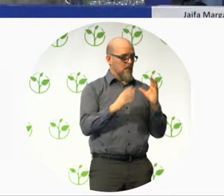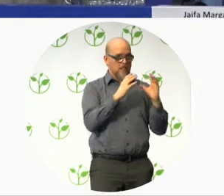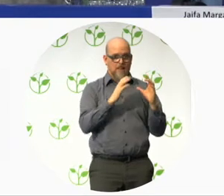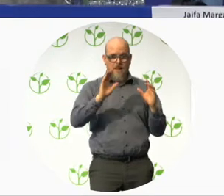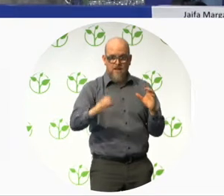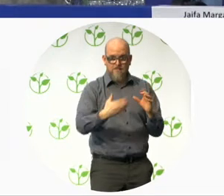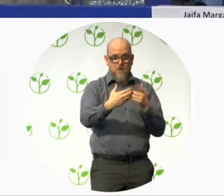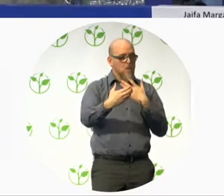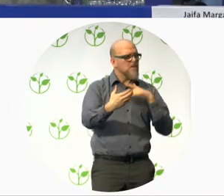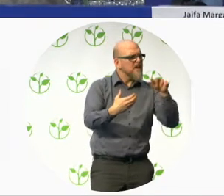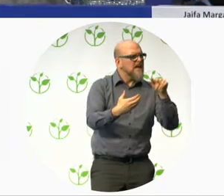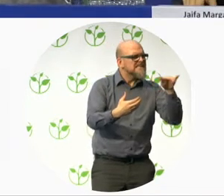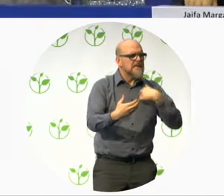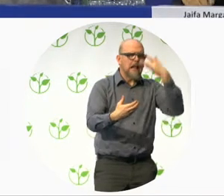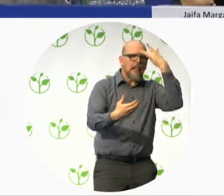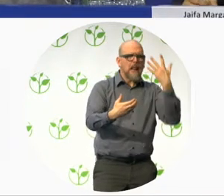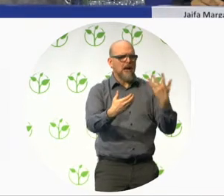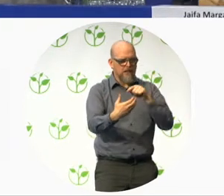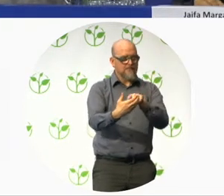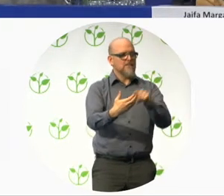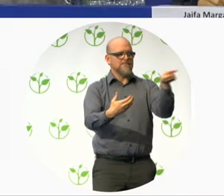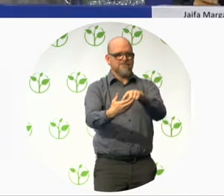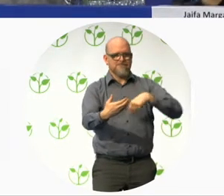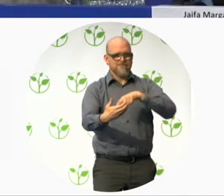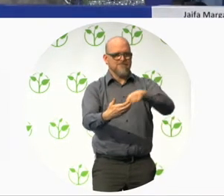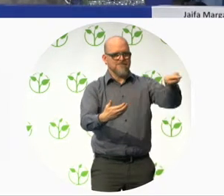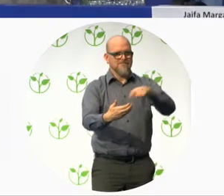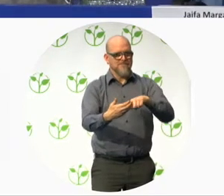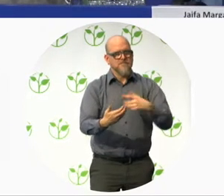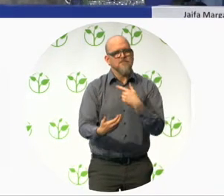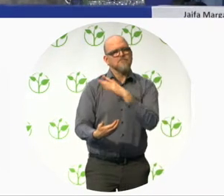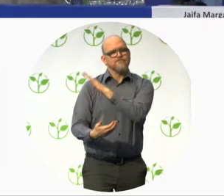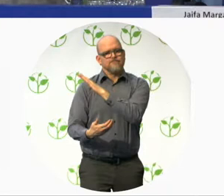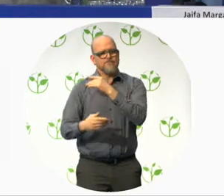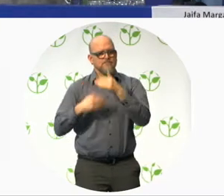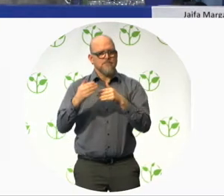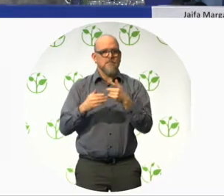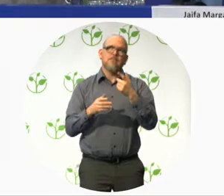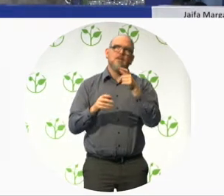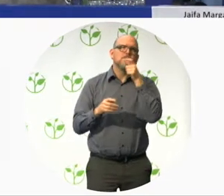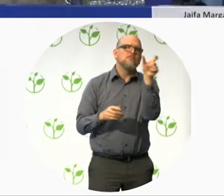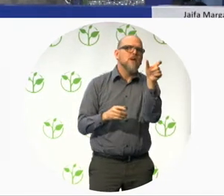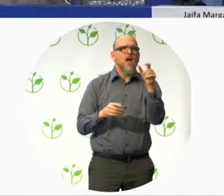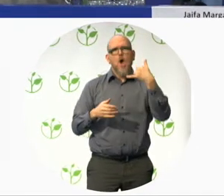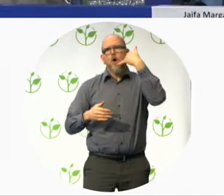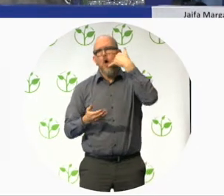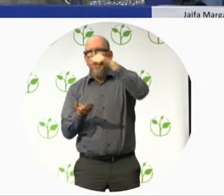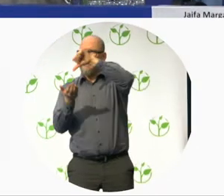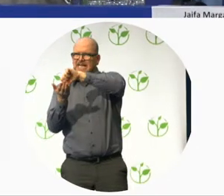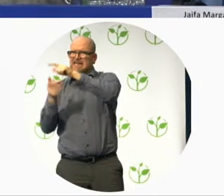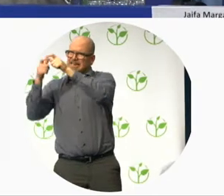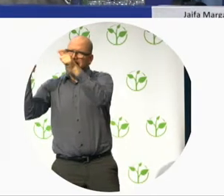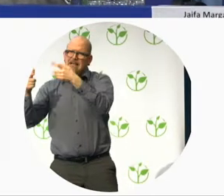shop rep at the pharmacy. So we extended the call center concept from Zain into a pharmacy chain,